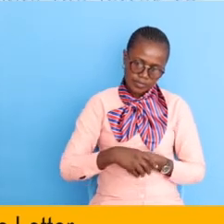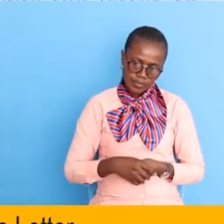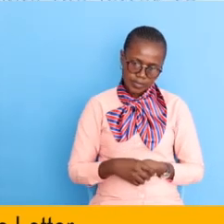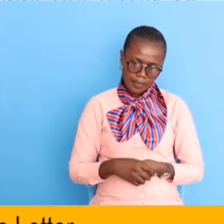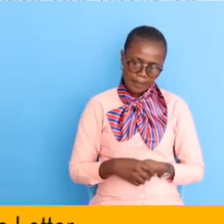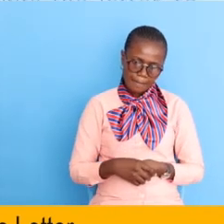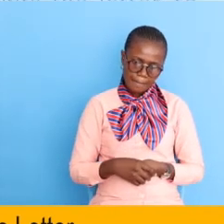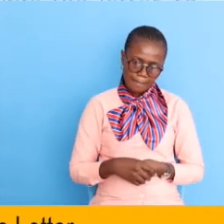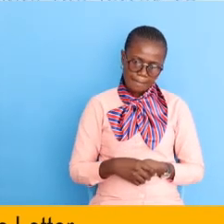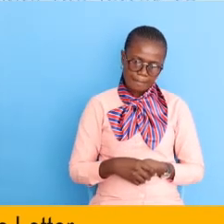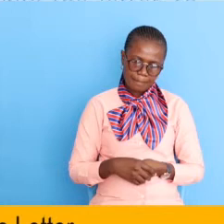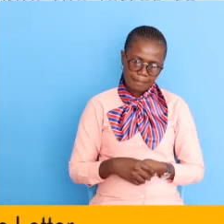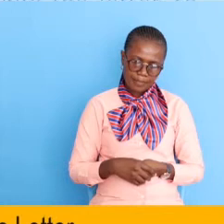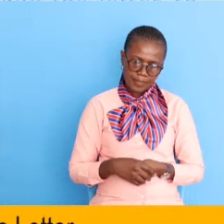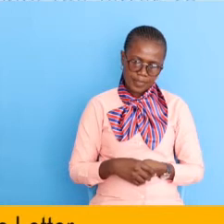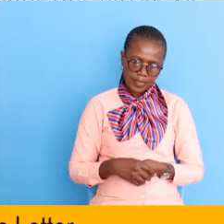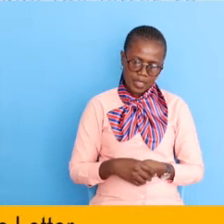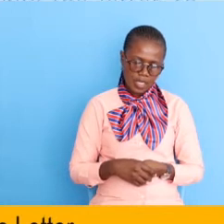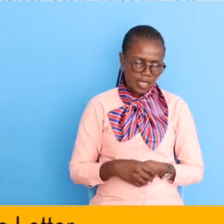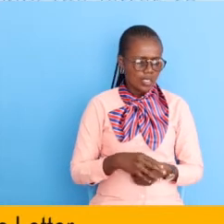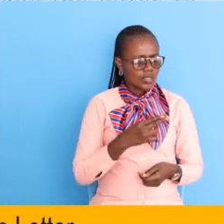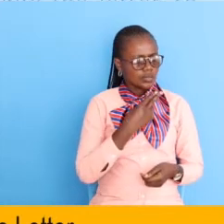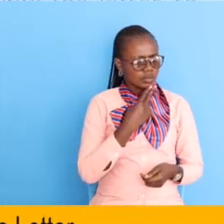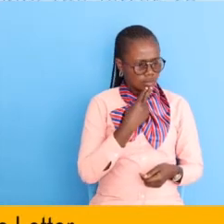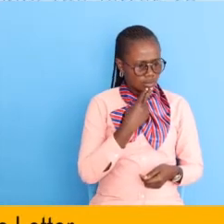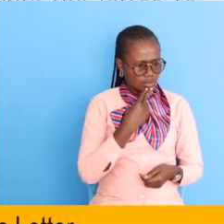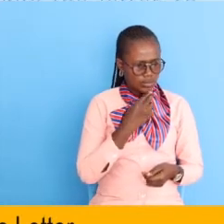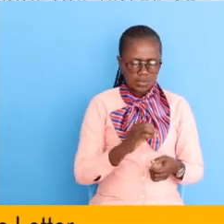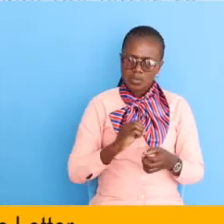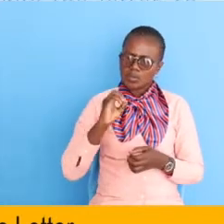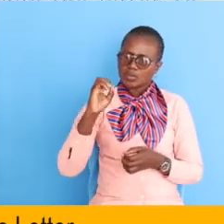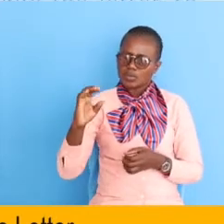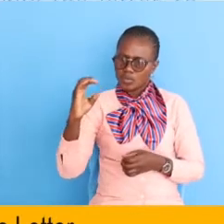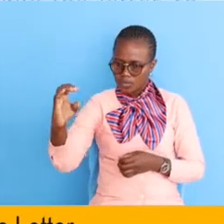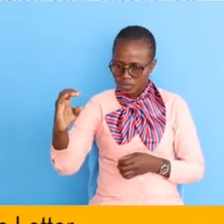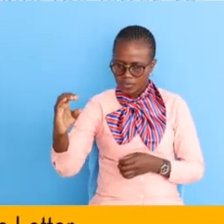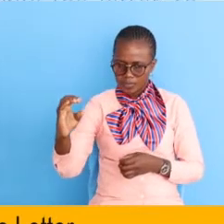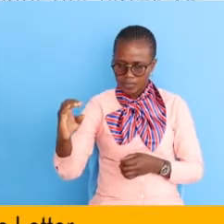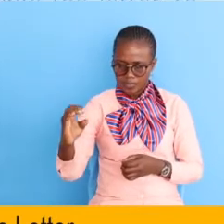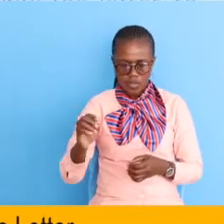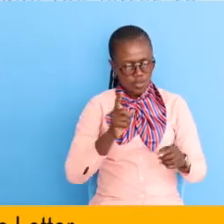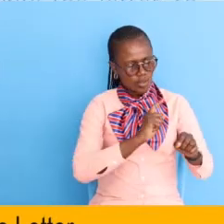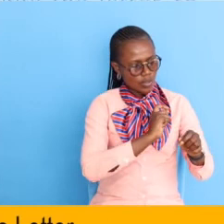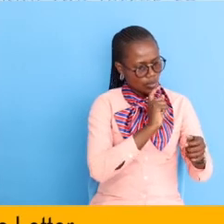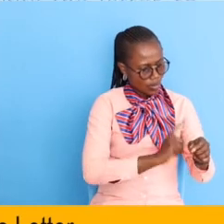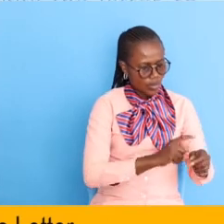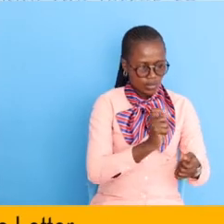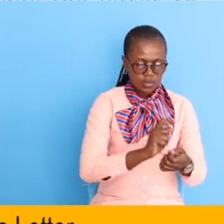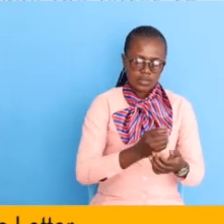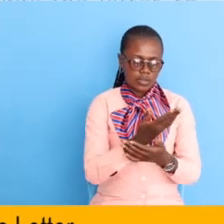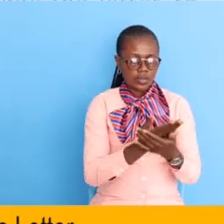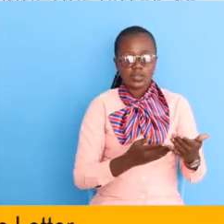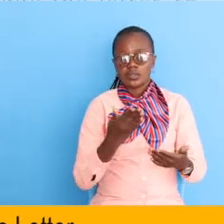Try ask yourself, who could be the sender? When are you writing this letter?